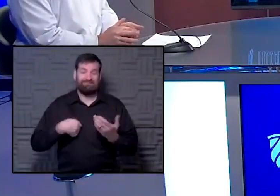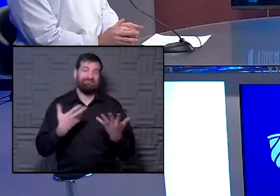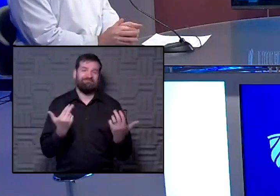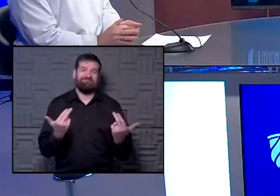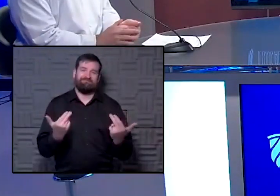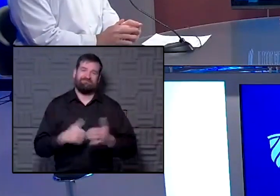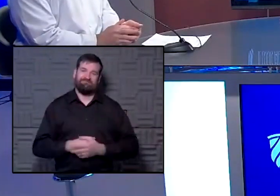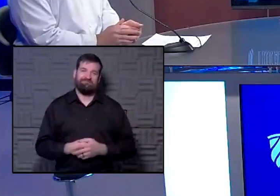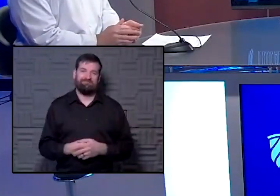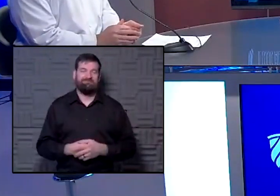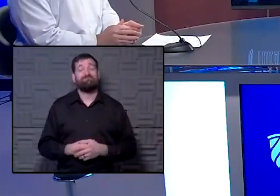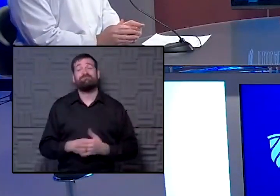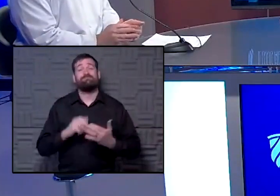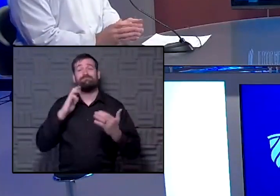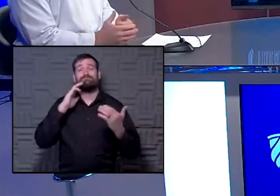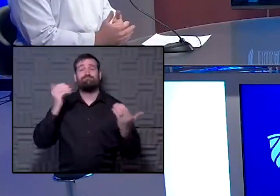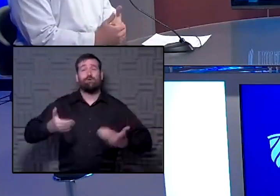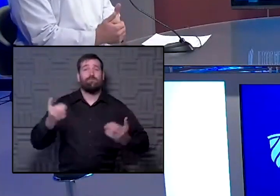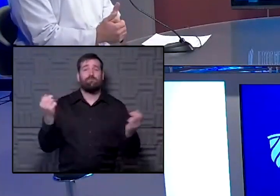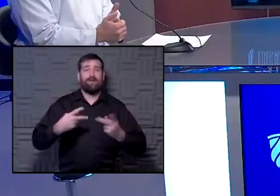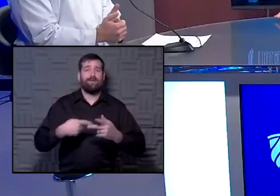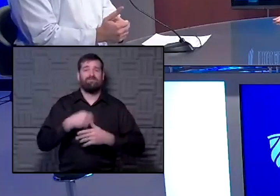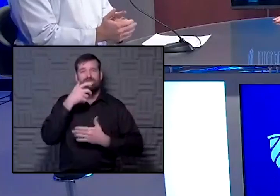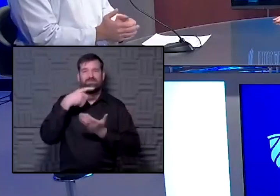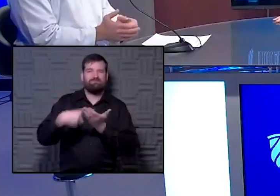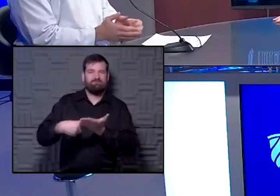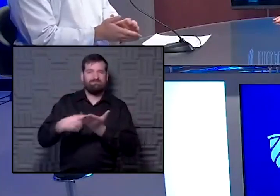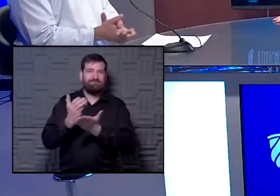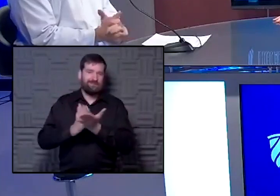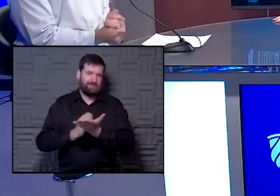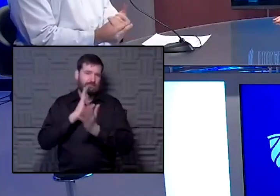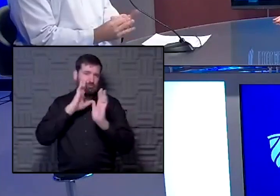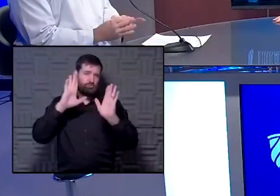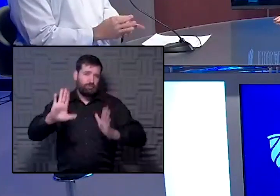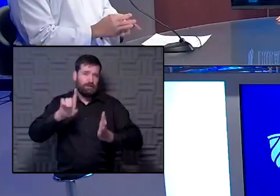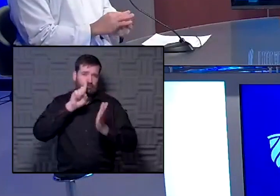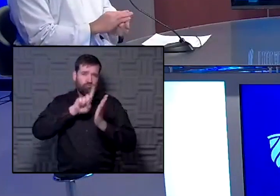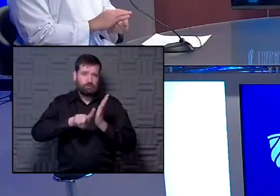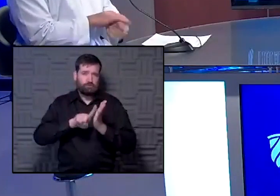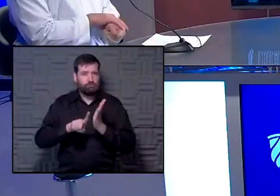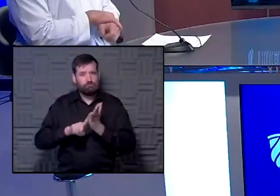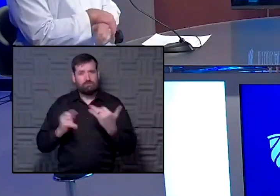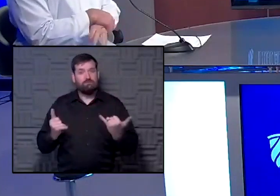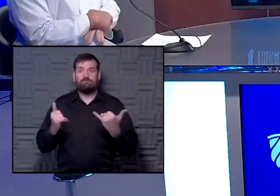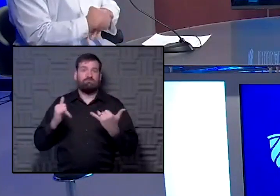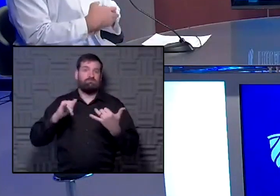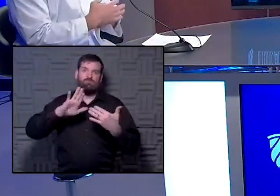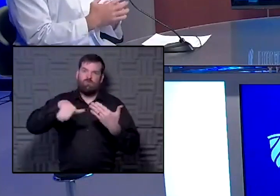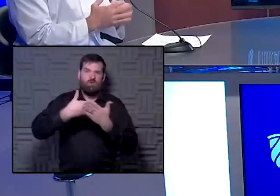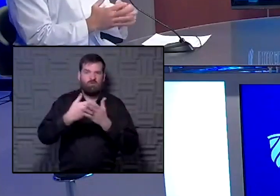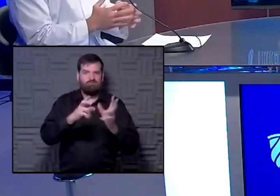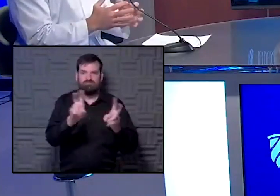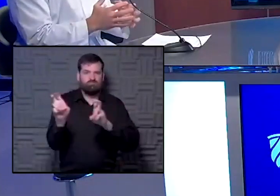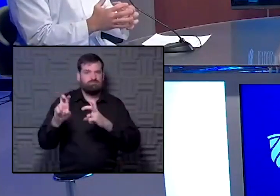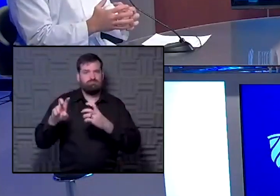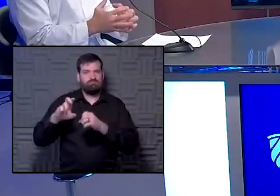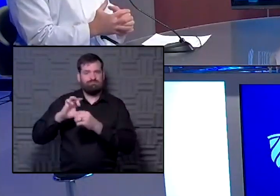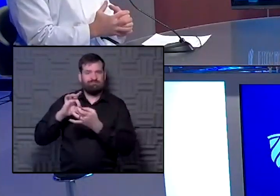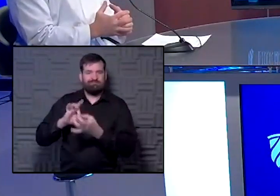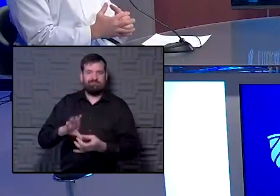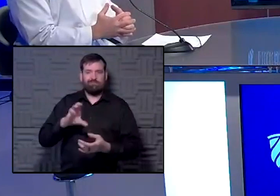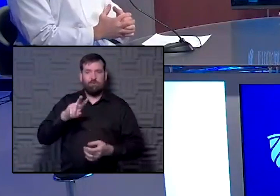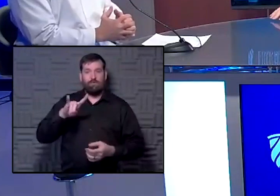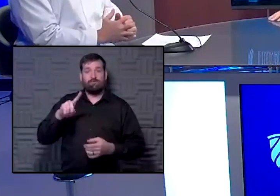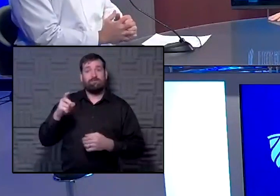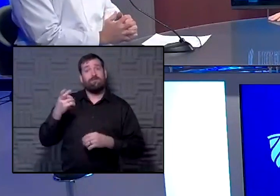the heck? All right. Well, welcome back. We're going to be talking about some really great research trials going on here and all things around COVID, I suspect. And of course, we're